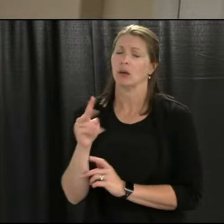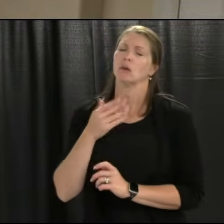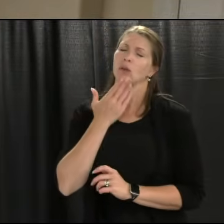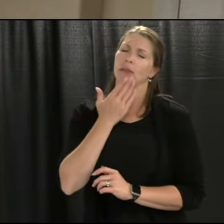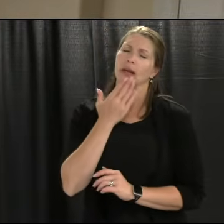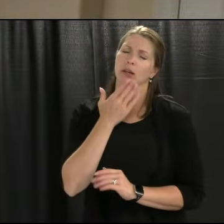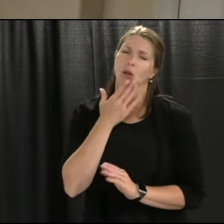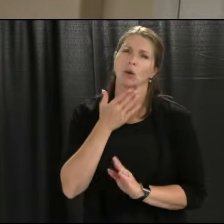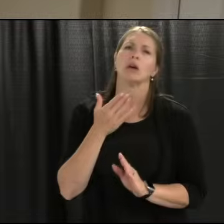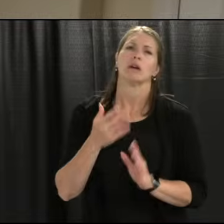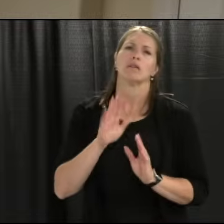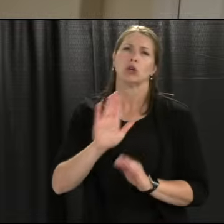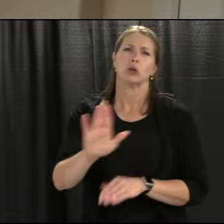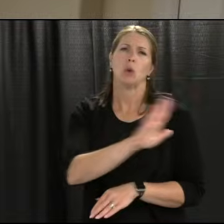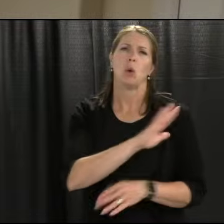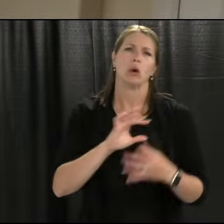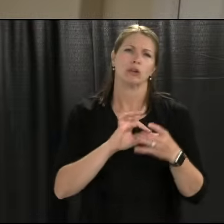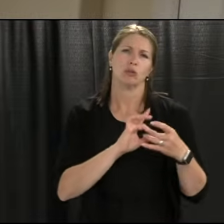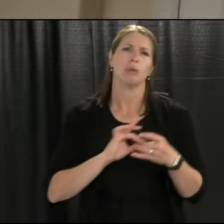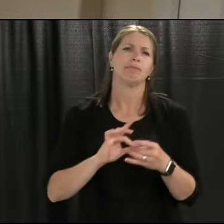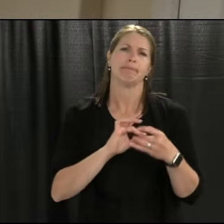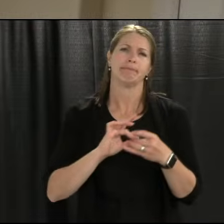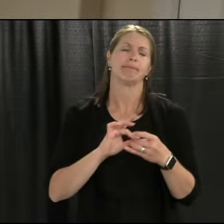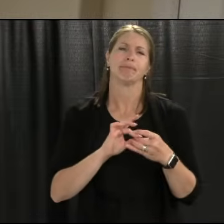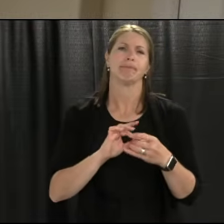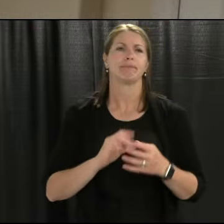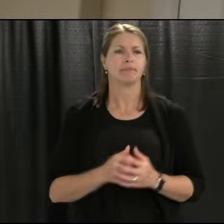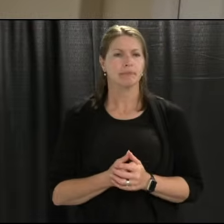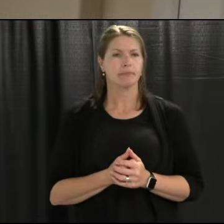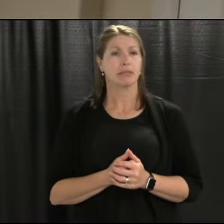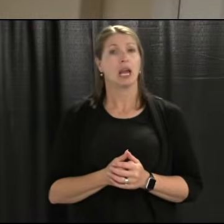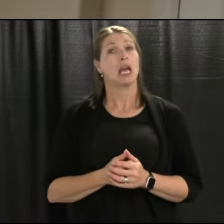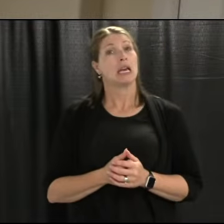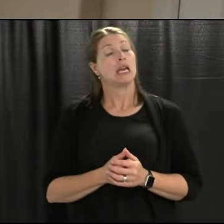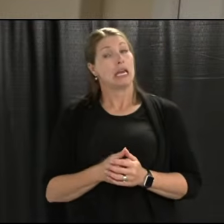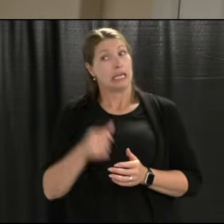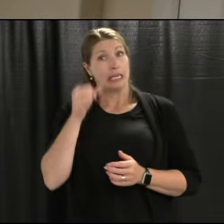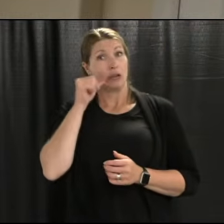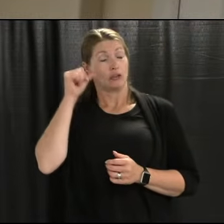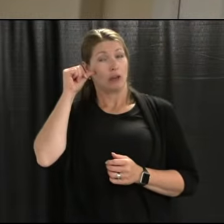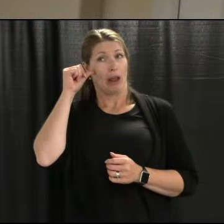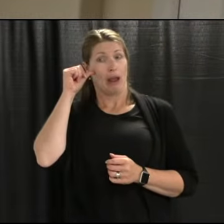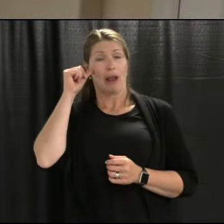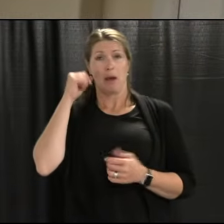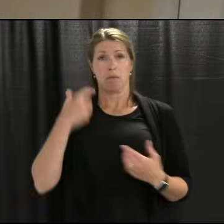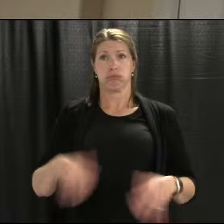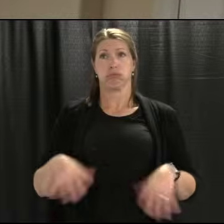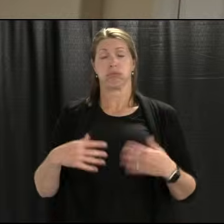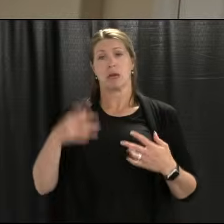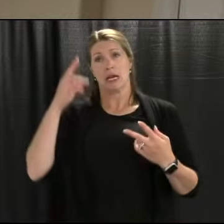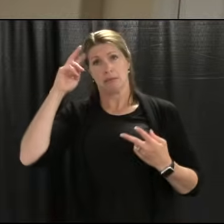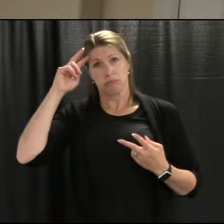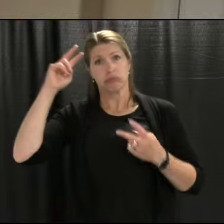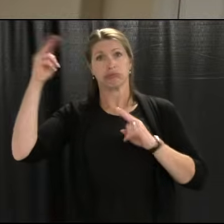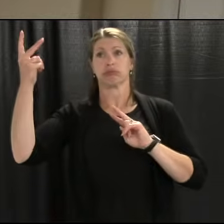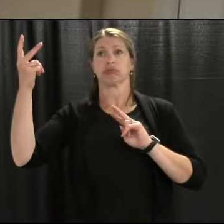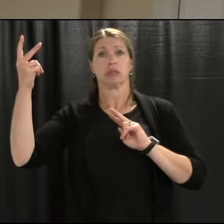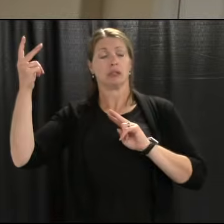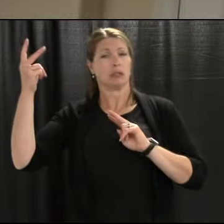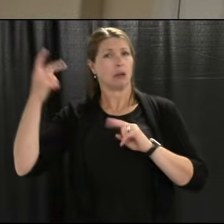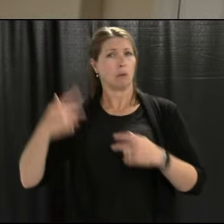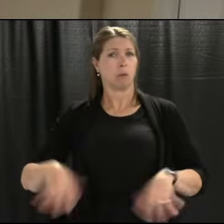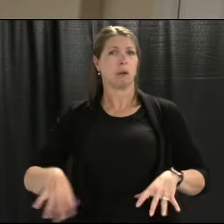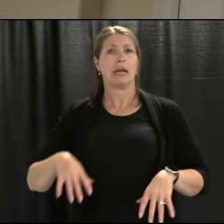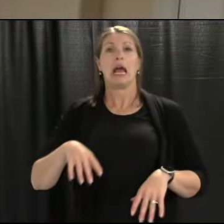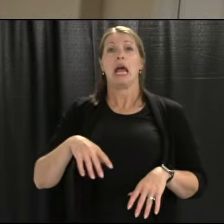of, yesterday in particular, there was crazy misinformation about people saying, I have offered to the Premier of this